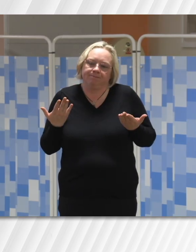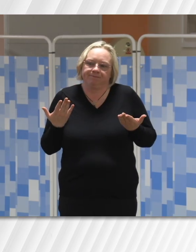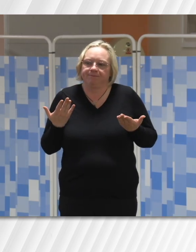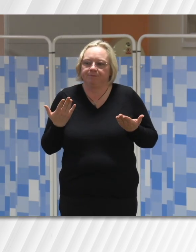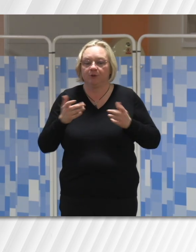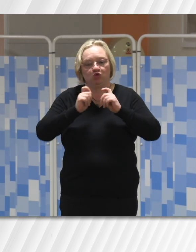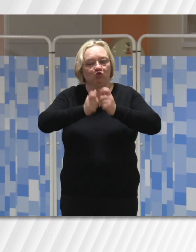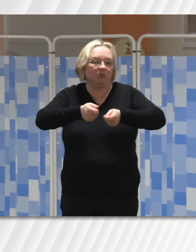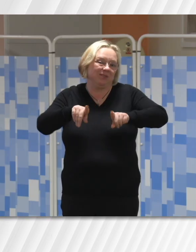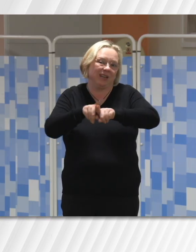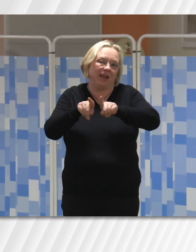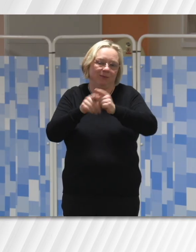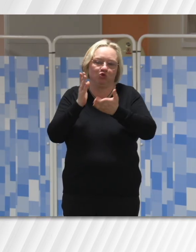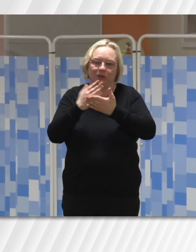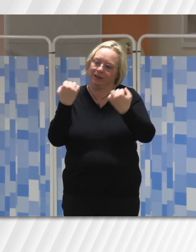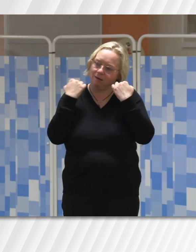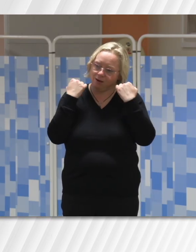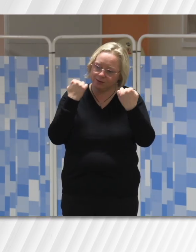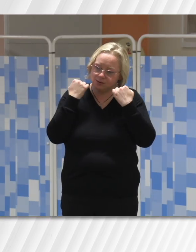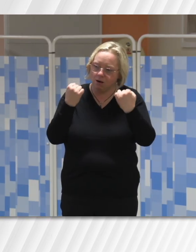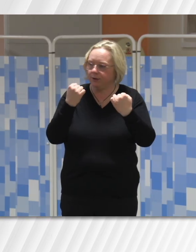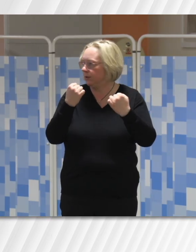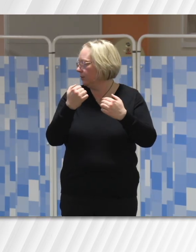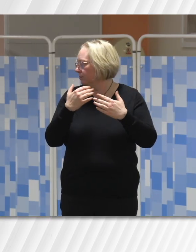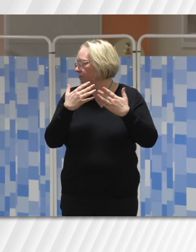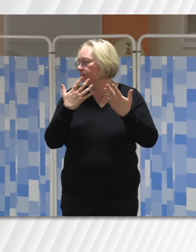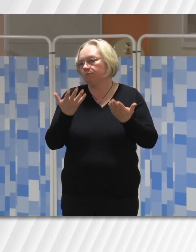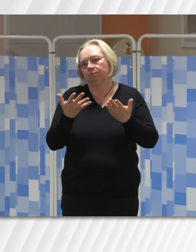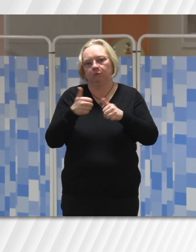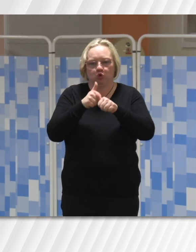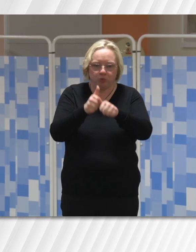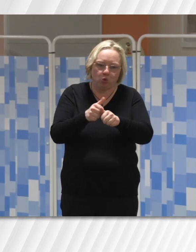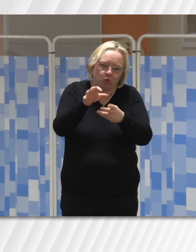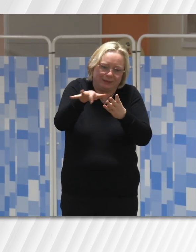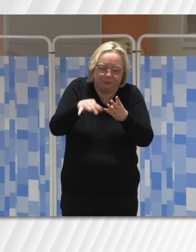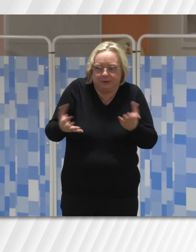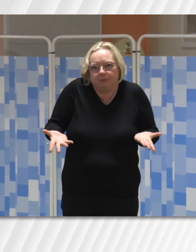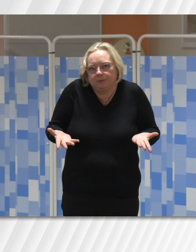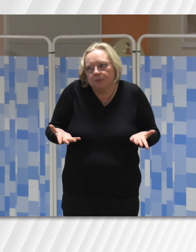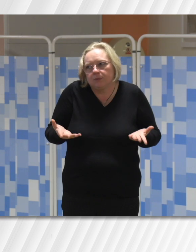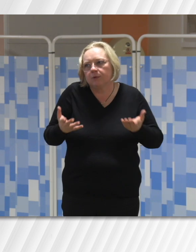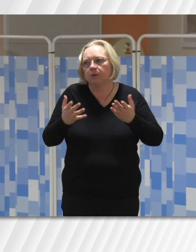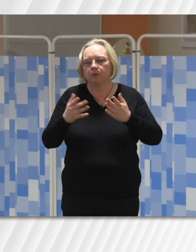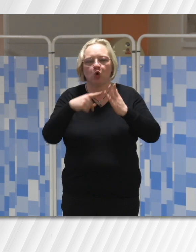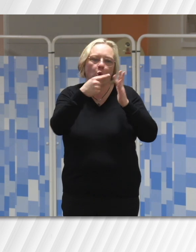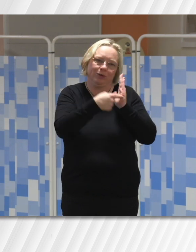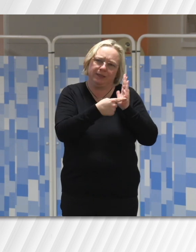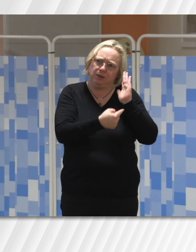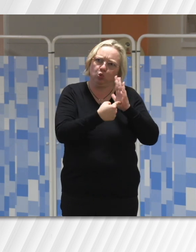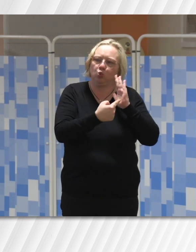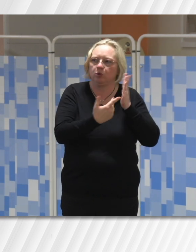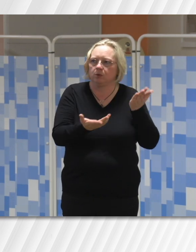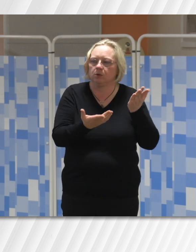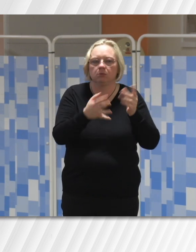Otherwise, the treatment's the same. It's exercise, it's support for whatever symptoms you're having, and particularly occupational therapy